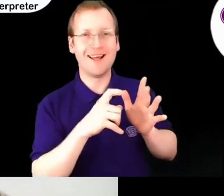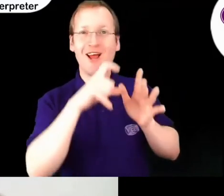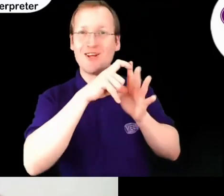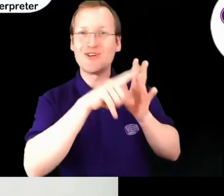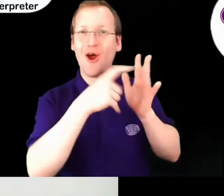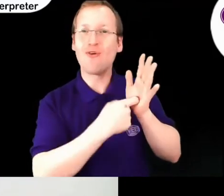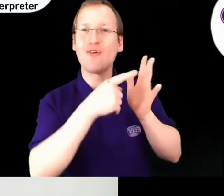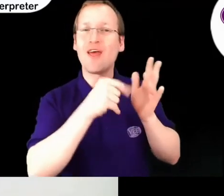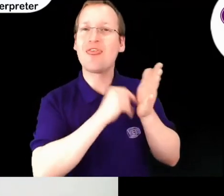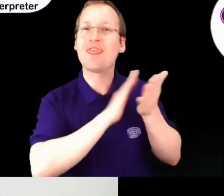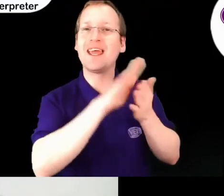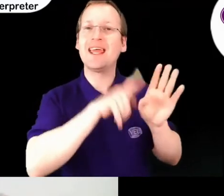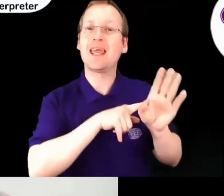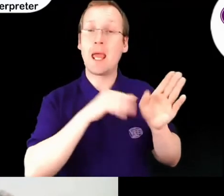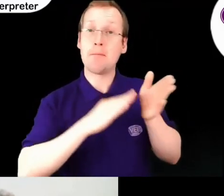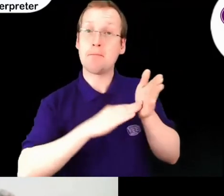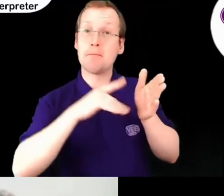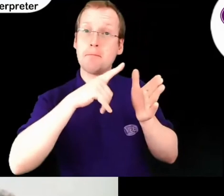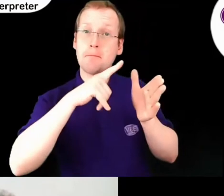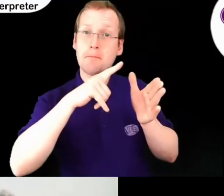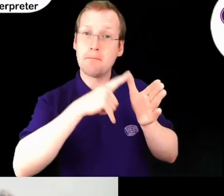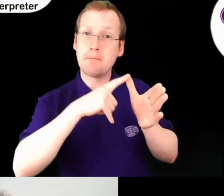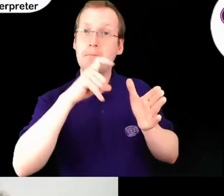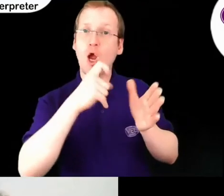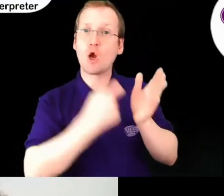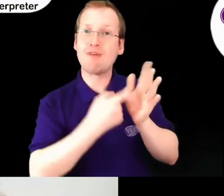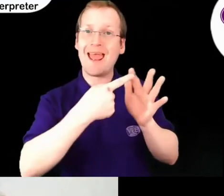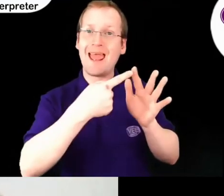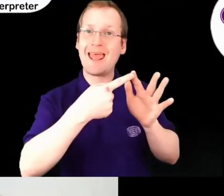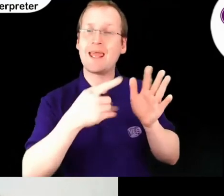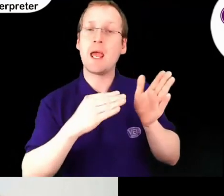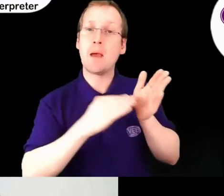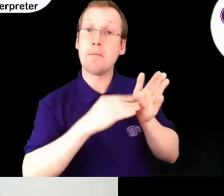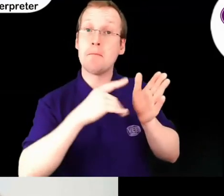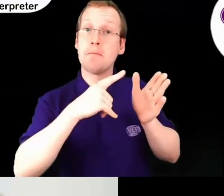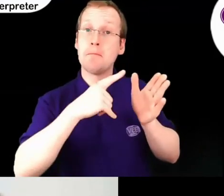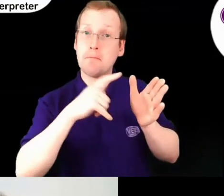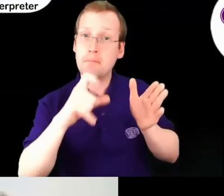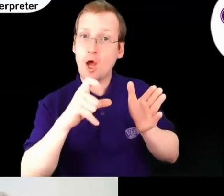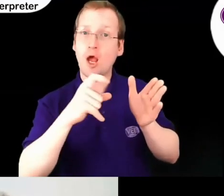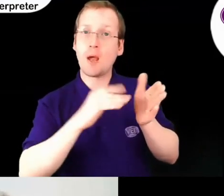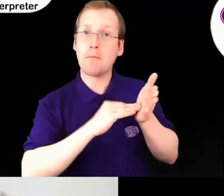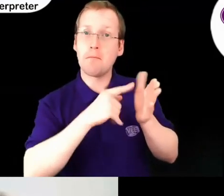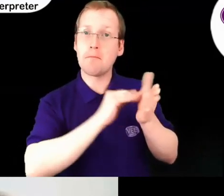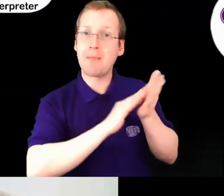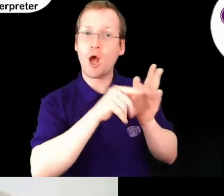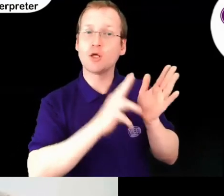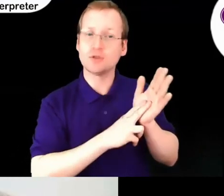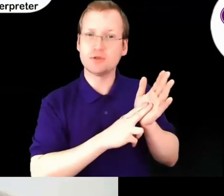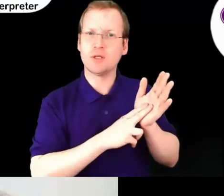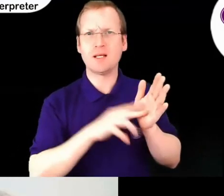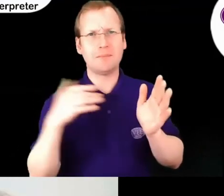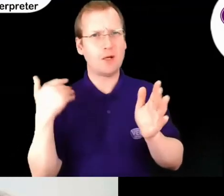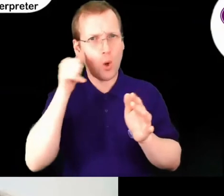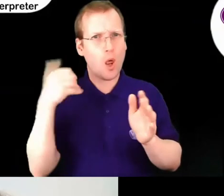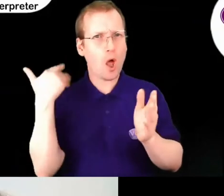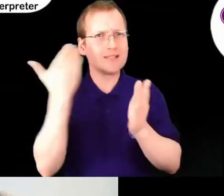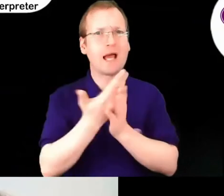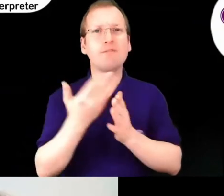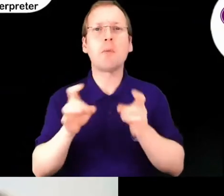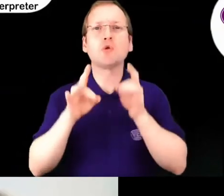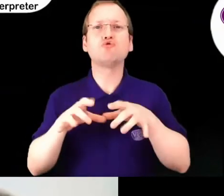just a stunning woman in Australia. And she's retired, long time, Dorothy. And she's in a